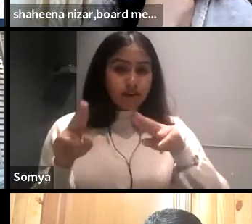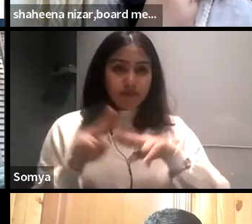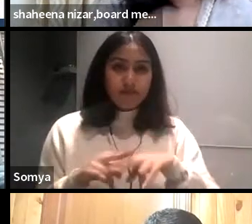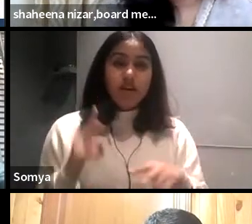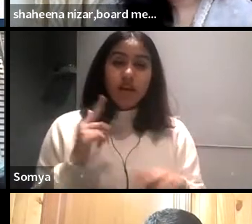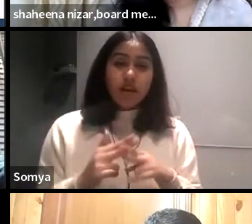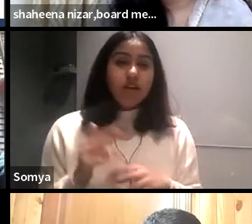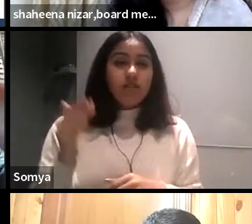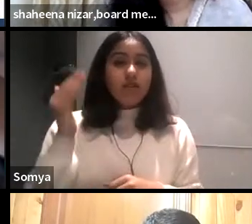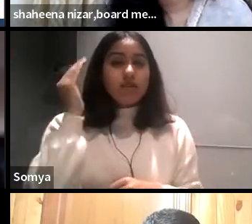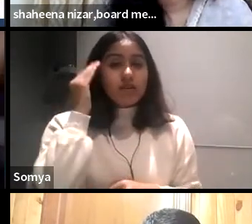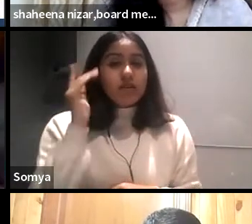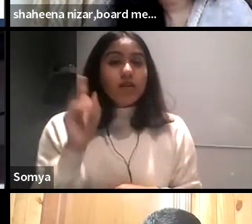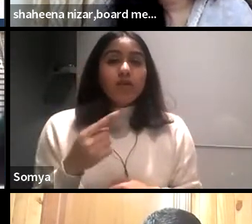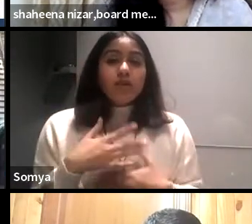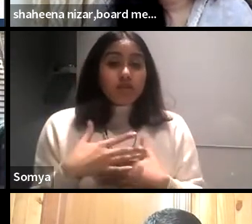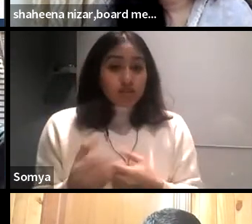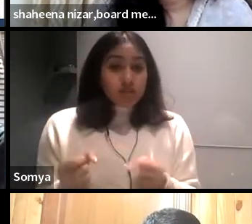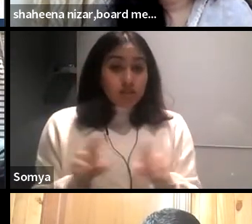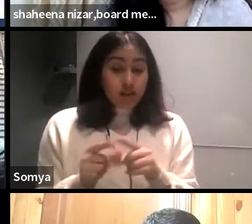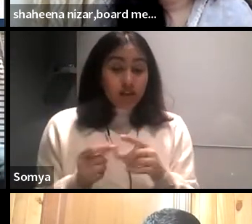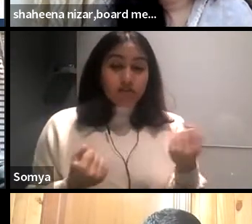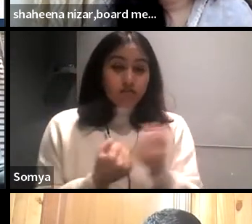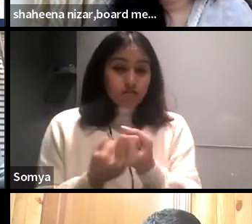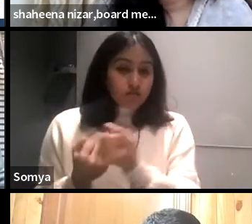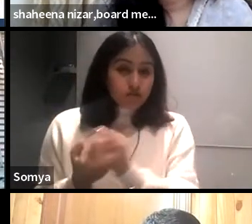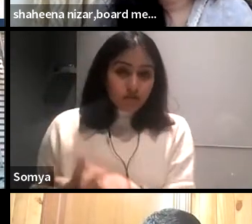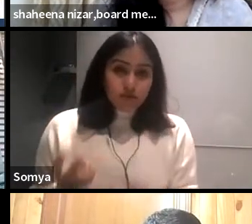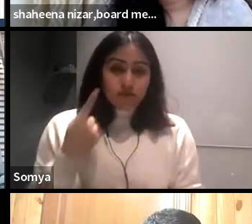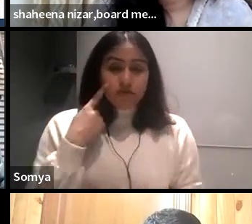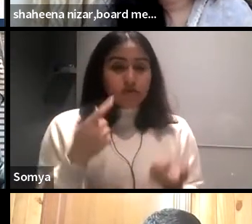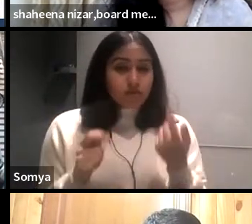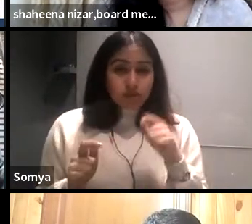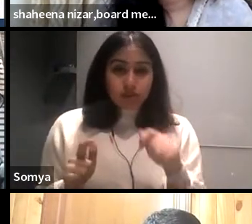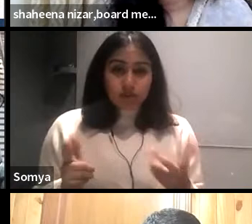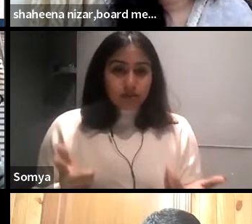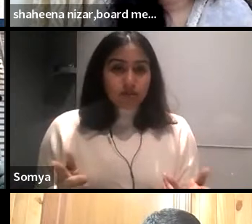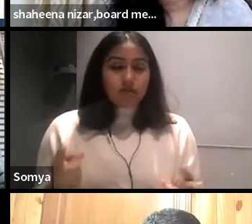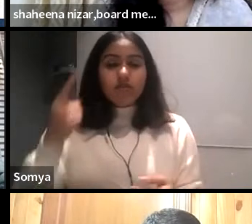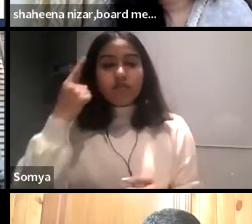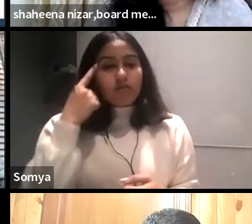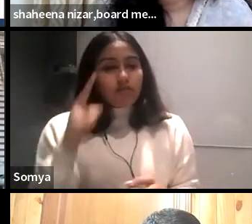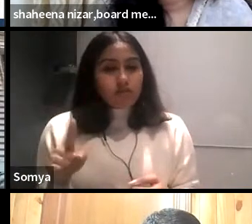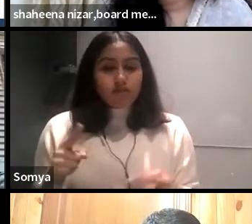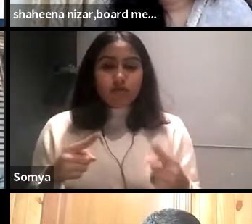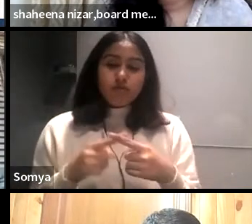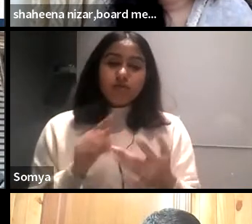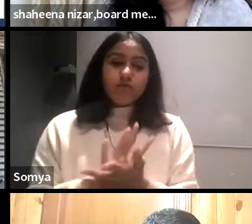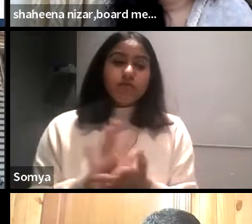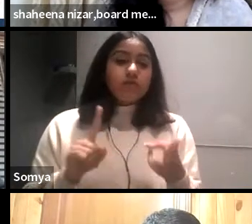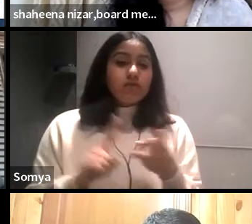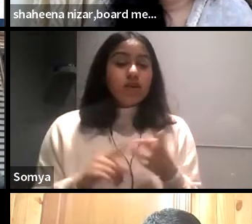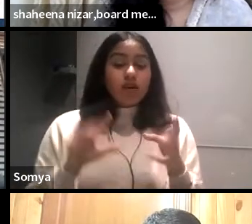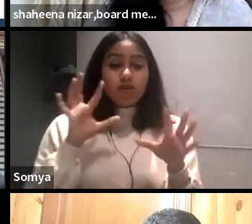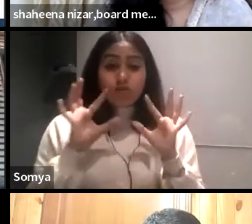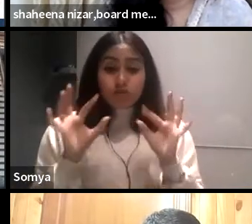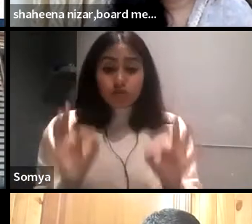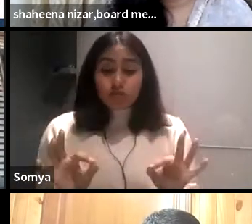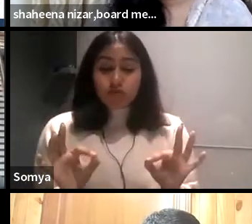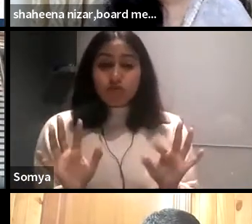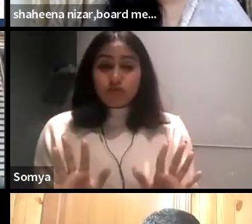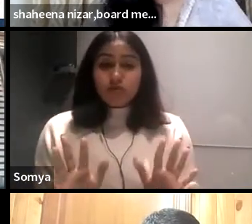we need to have some support mechanism in place for those parents to ensure that they can